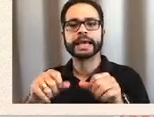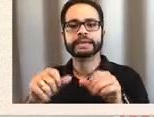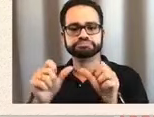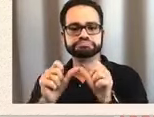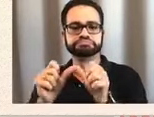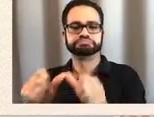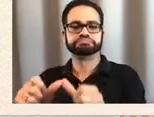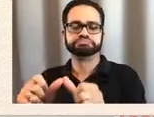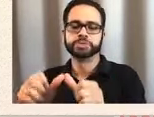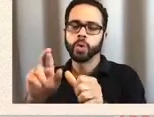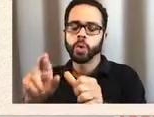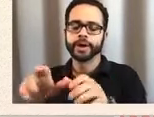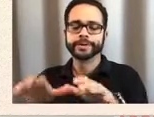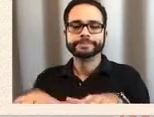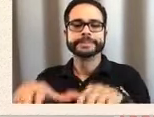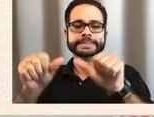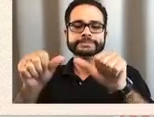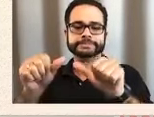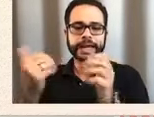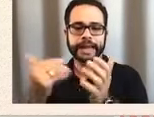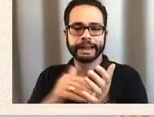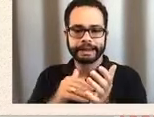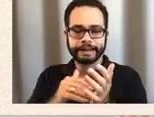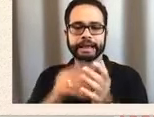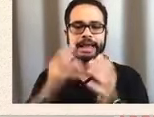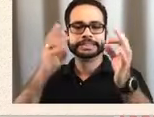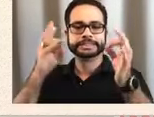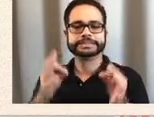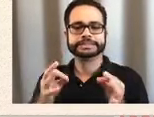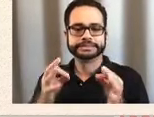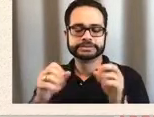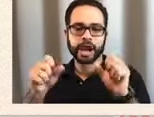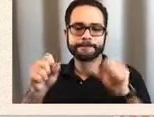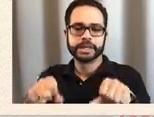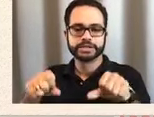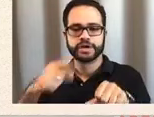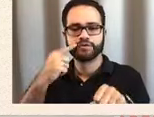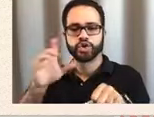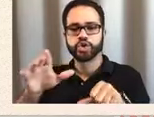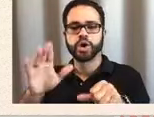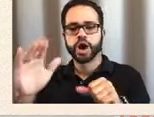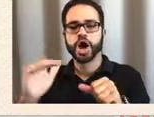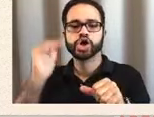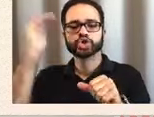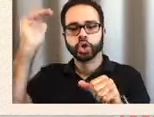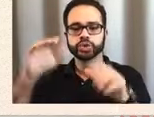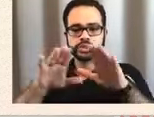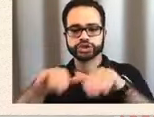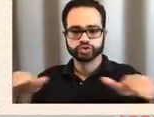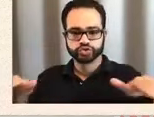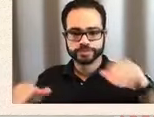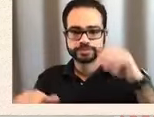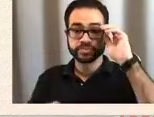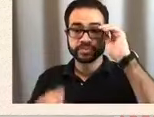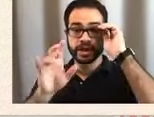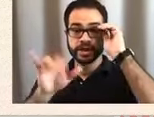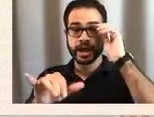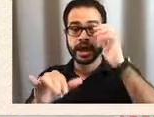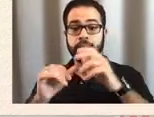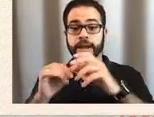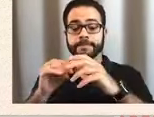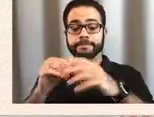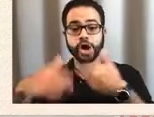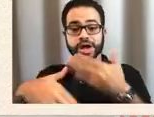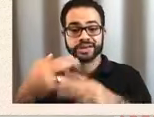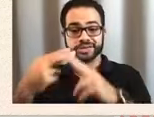the decision-making ability for your now adult child. And this process is called guardianship. So